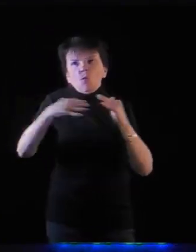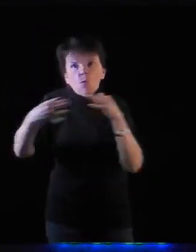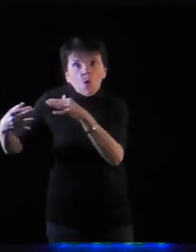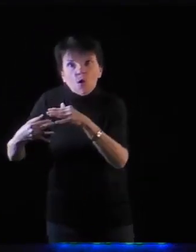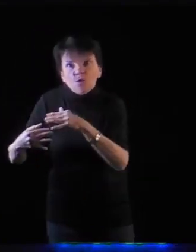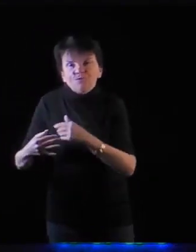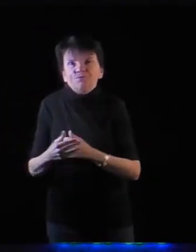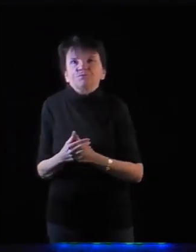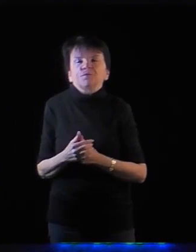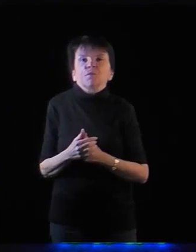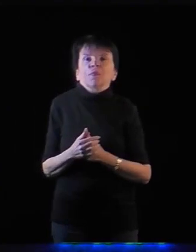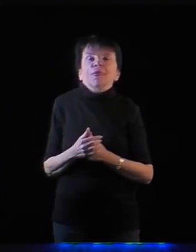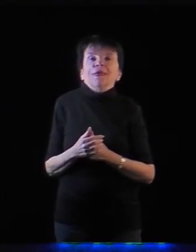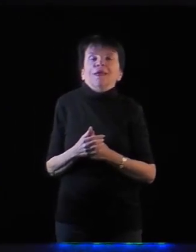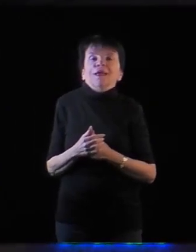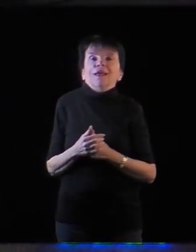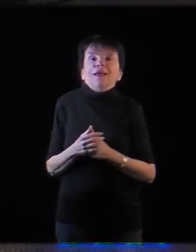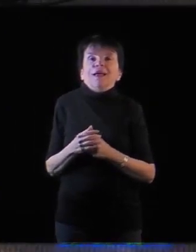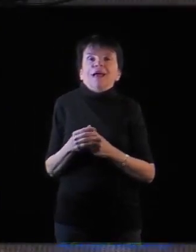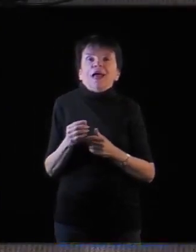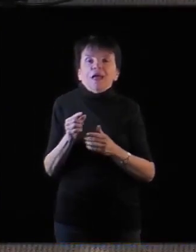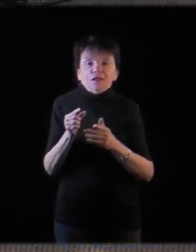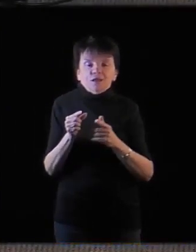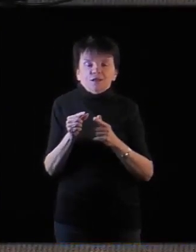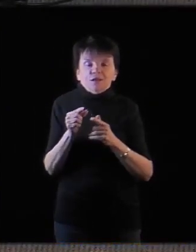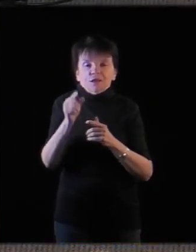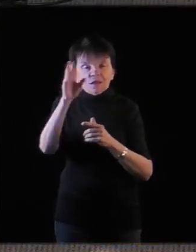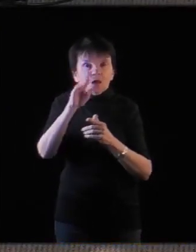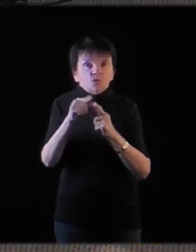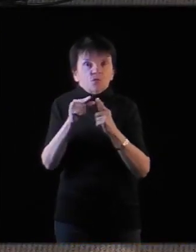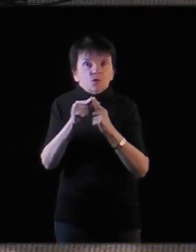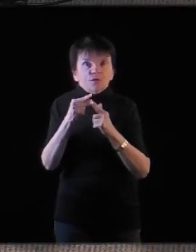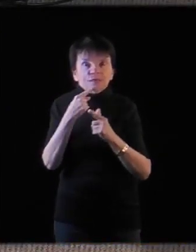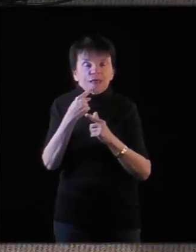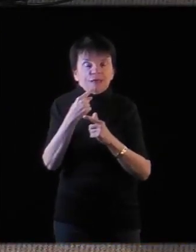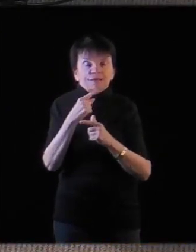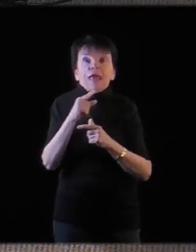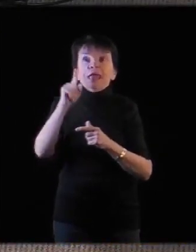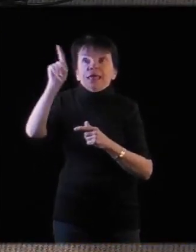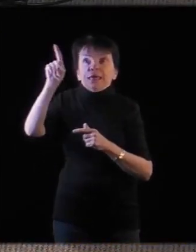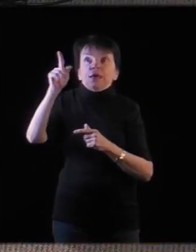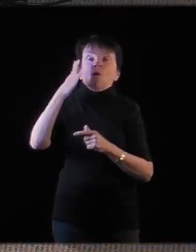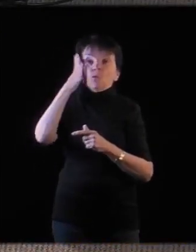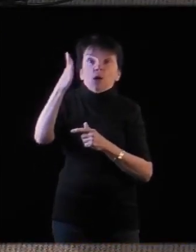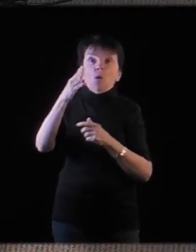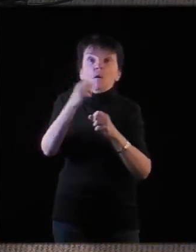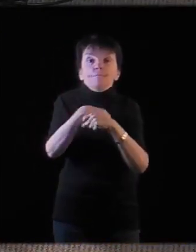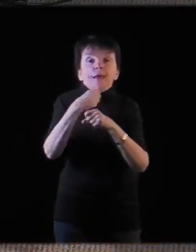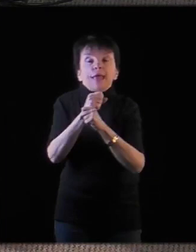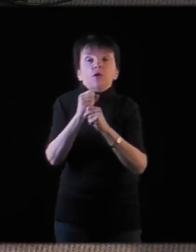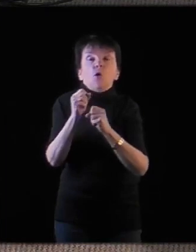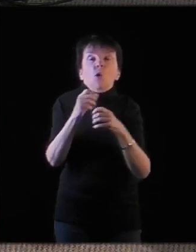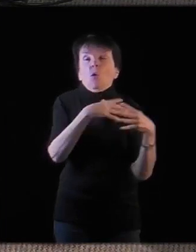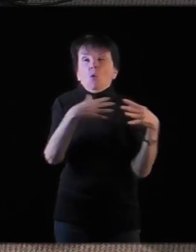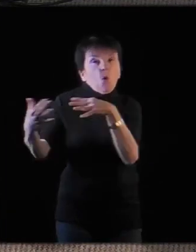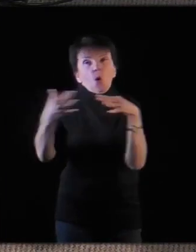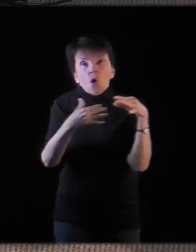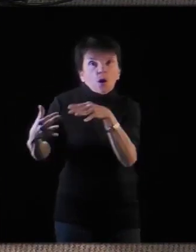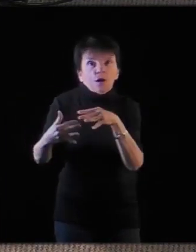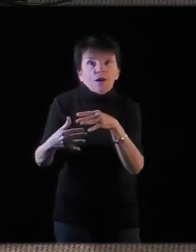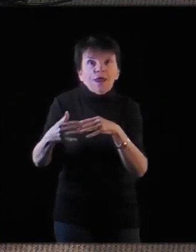goes on to say exactly that, that he will make war and that the armies of heaven will come with him, also